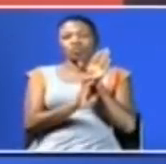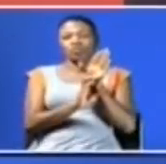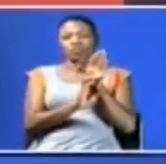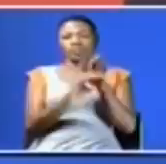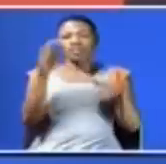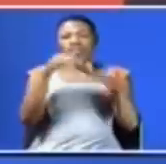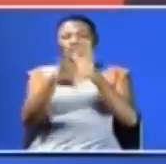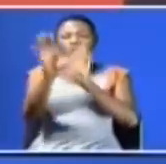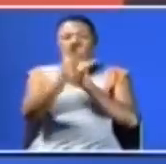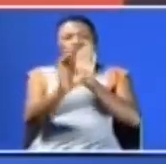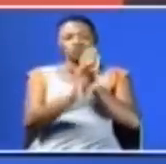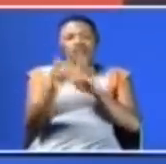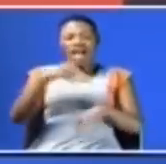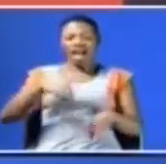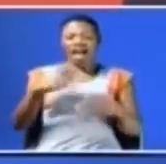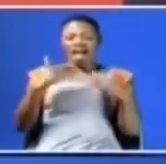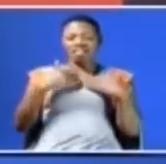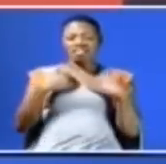constitution, we have got a significant amount